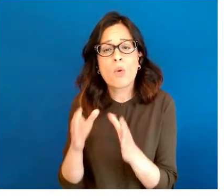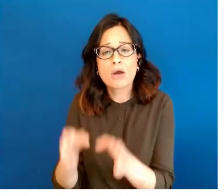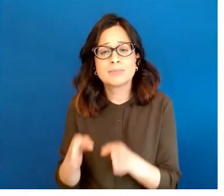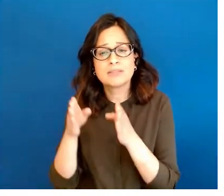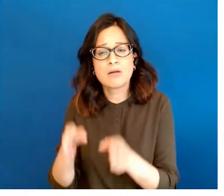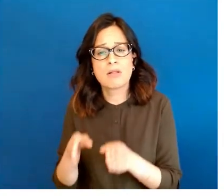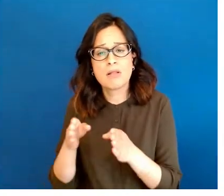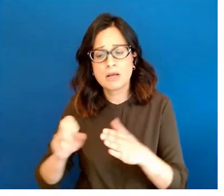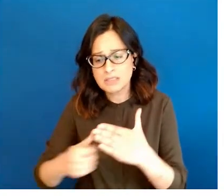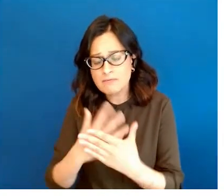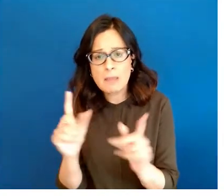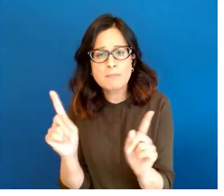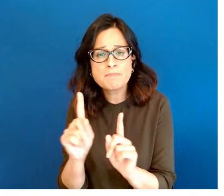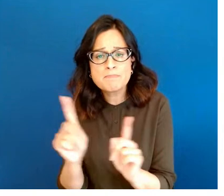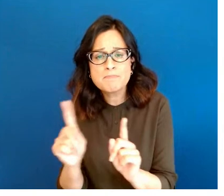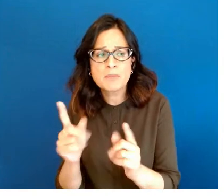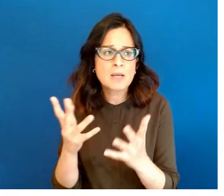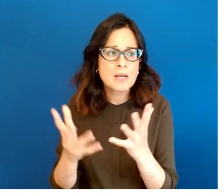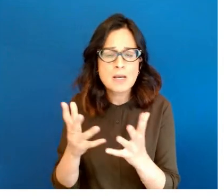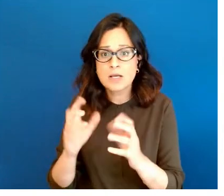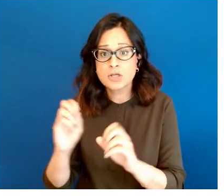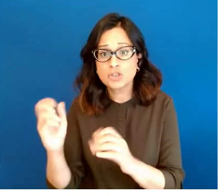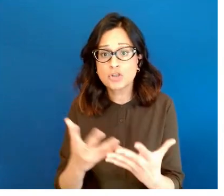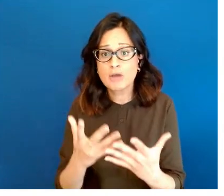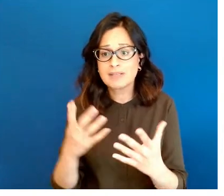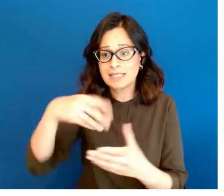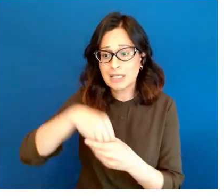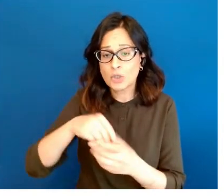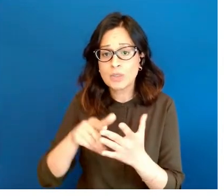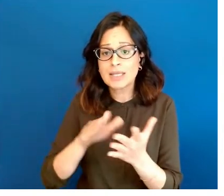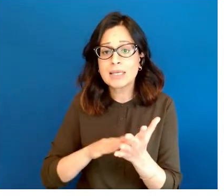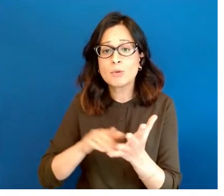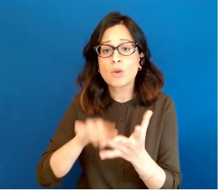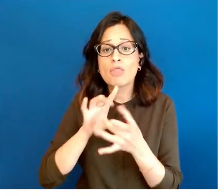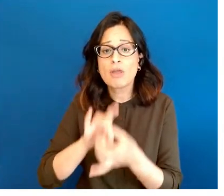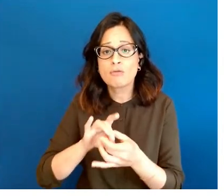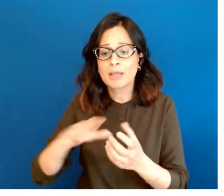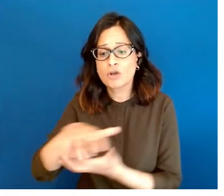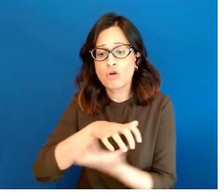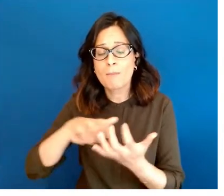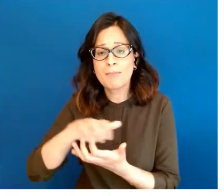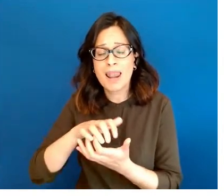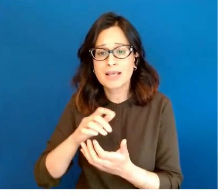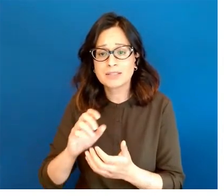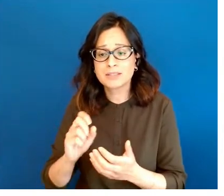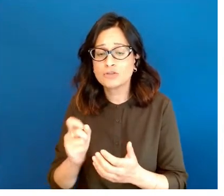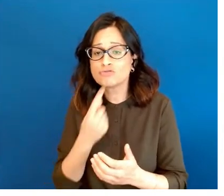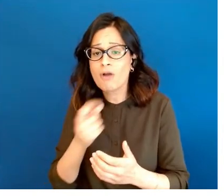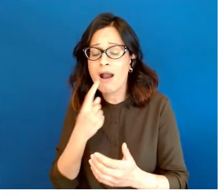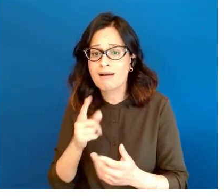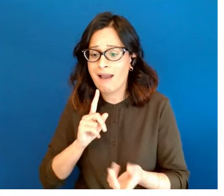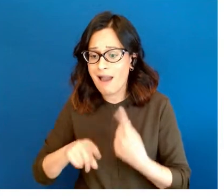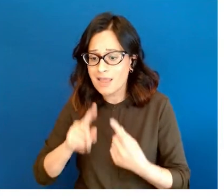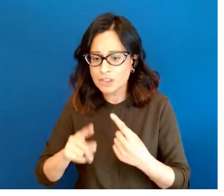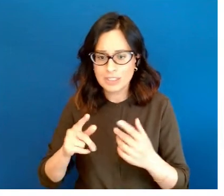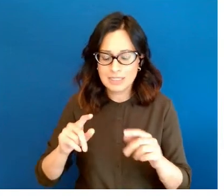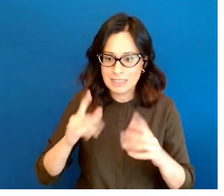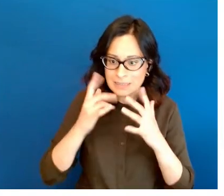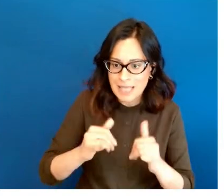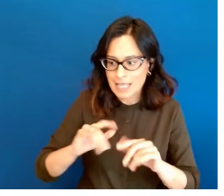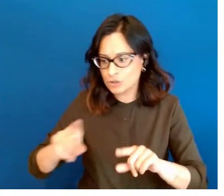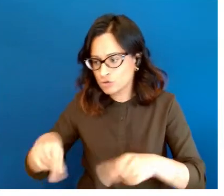developed services including immunotherapy and complex drug allergy testing and challenge and administration of